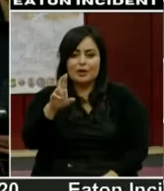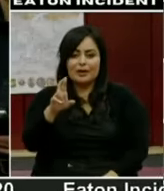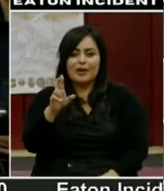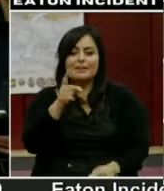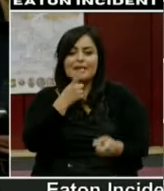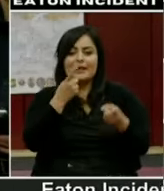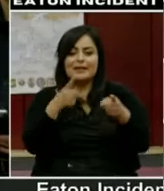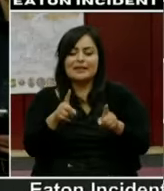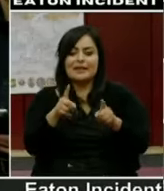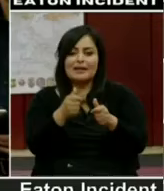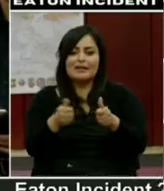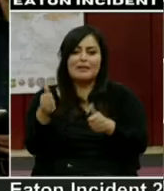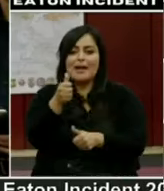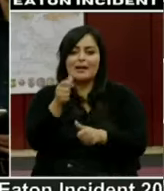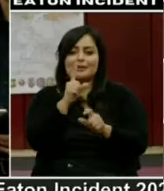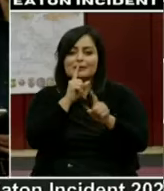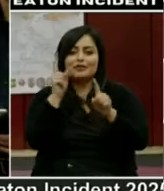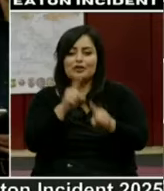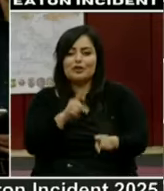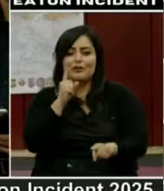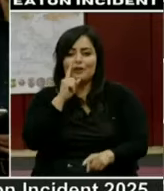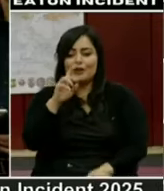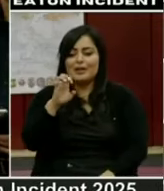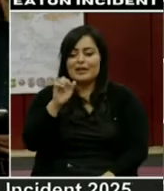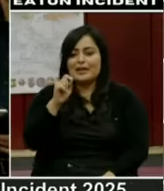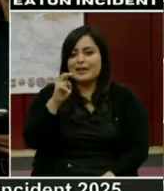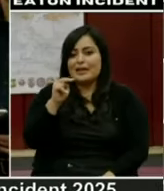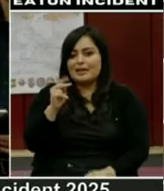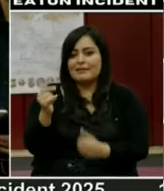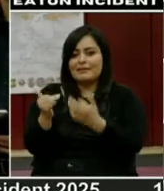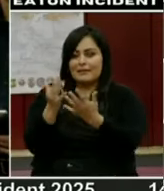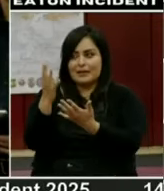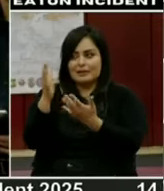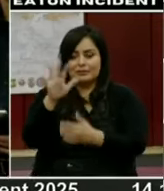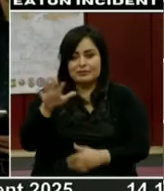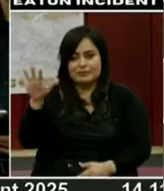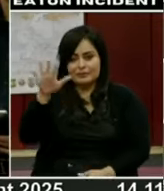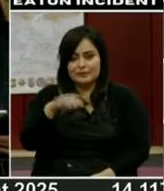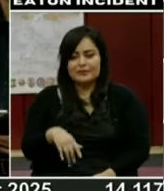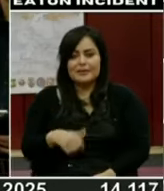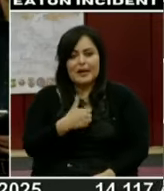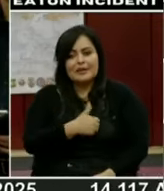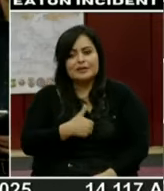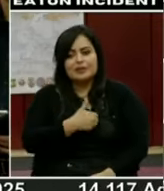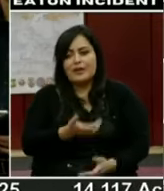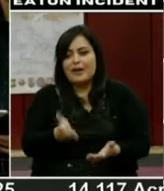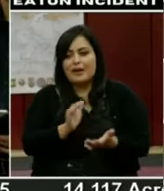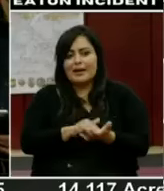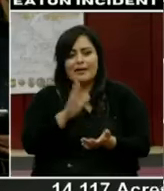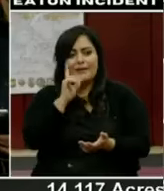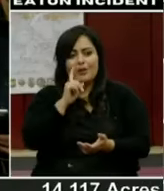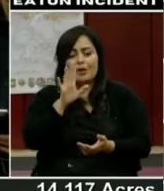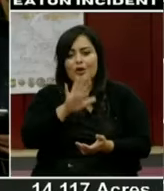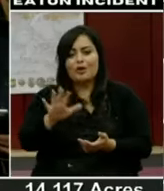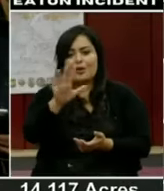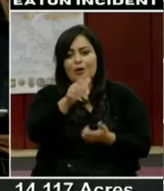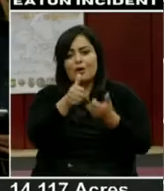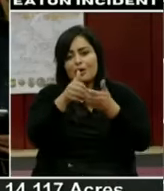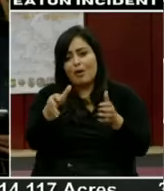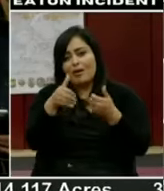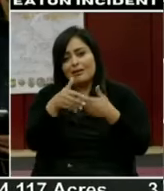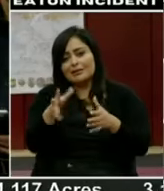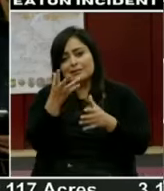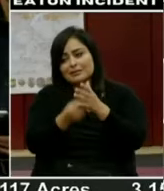Commander of the Eaton incident. So first off, sorry for your guys' loss, the county,